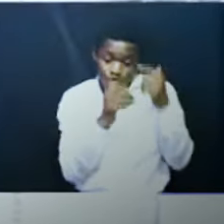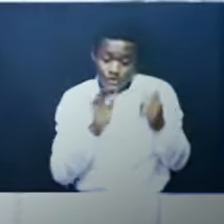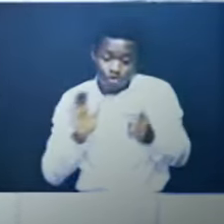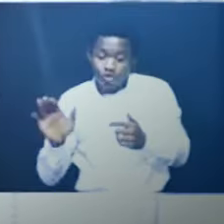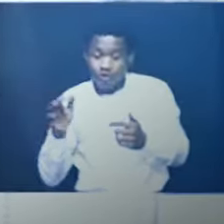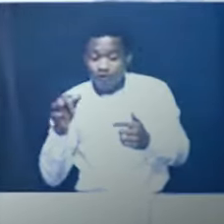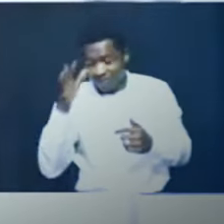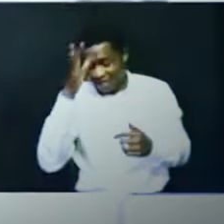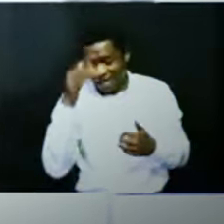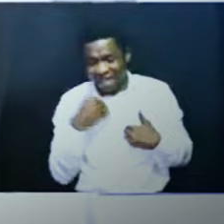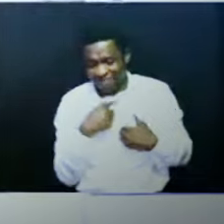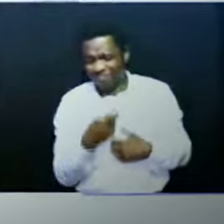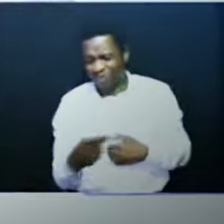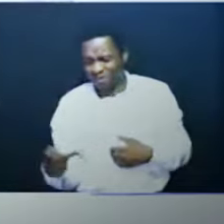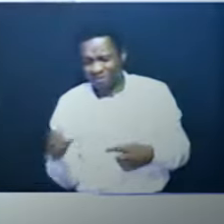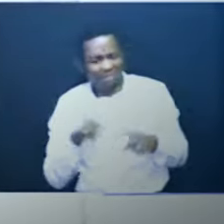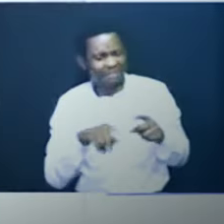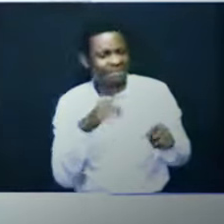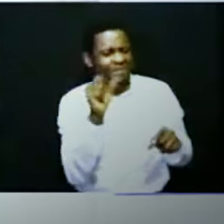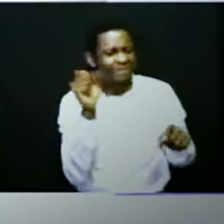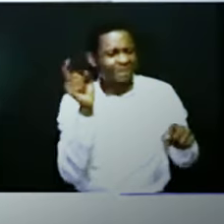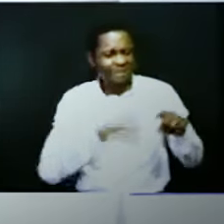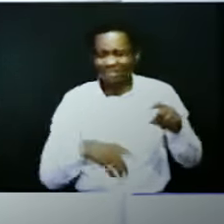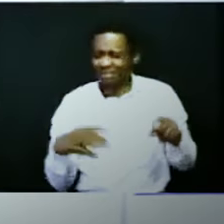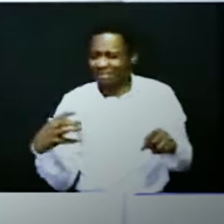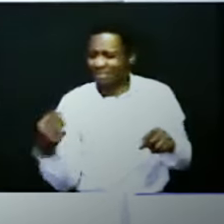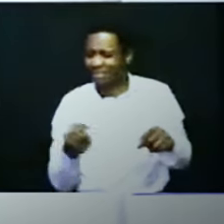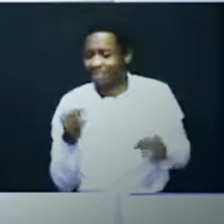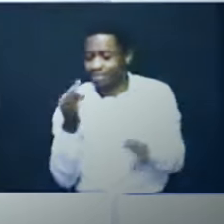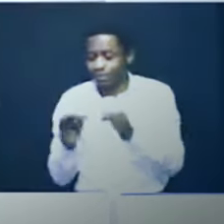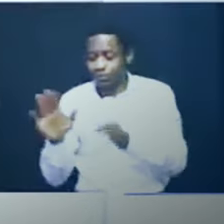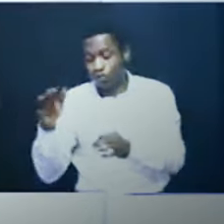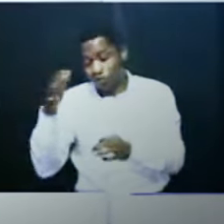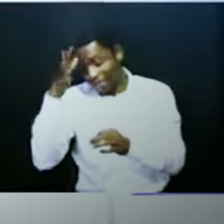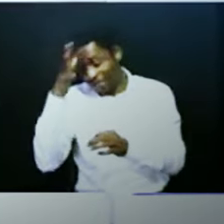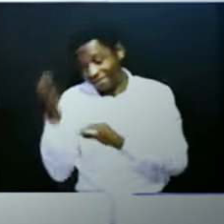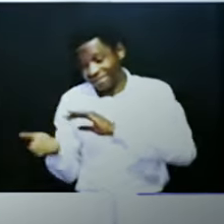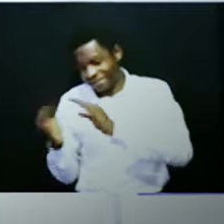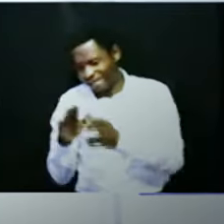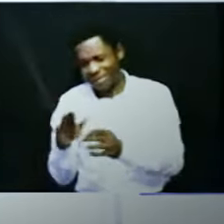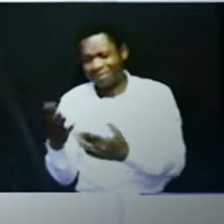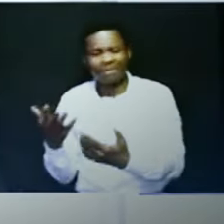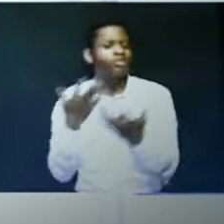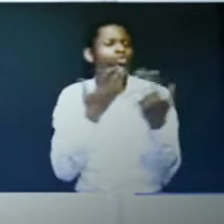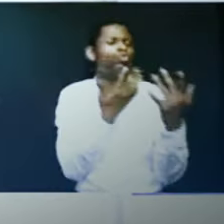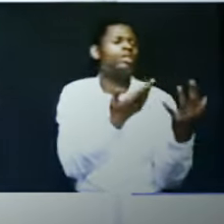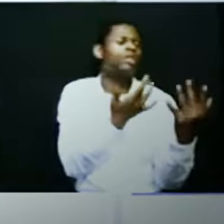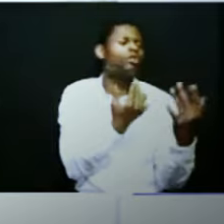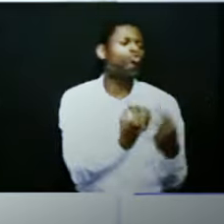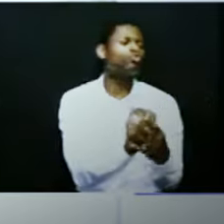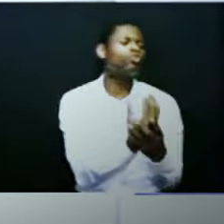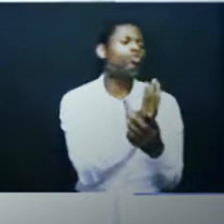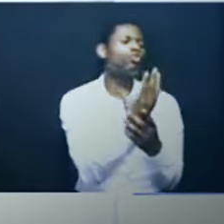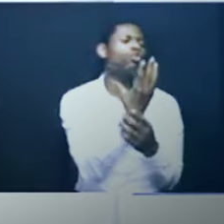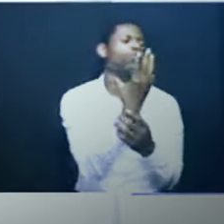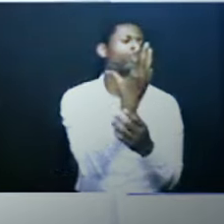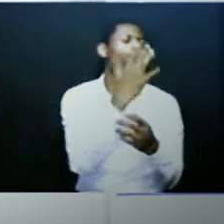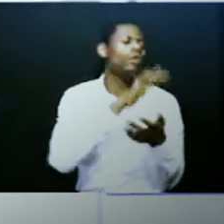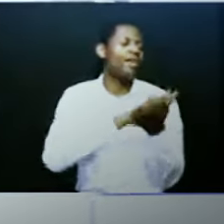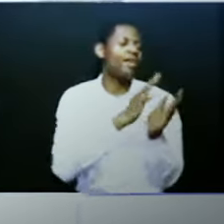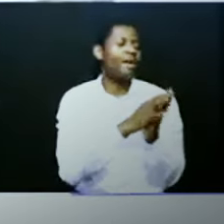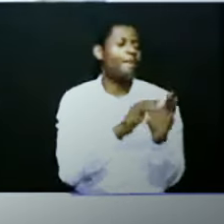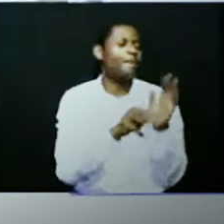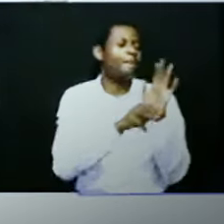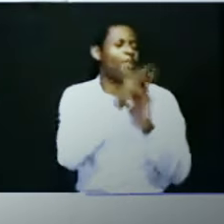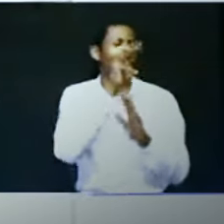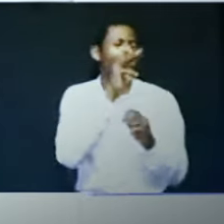that. But once the heir is also underage, he will also be subjected to do this, sit down, stand up, go up. Even though the